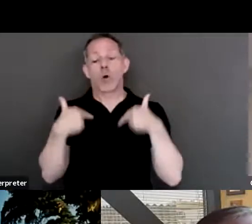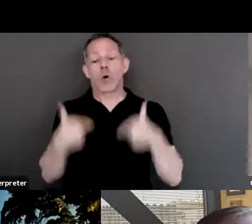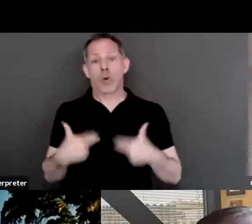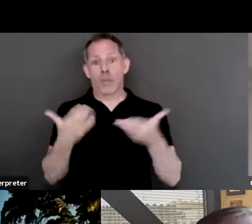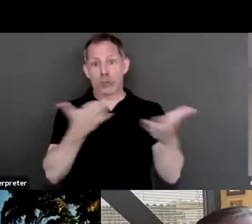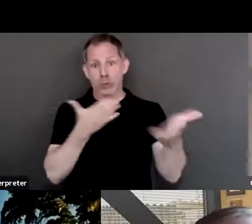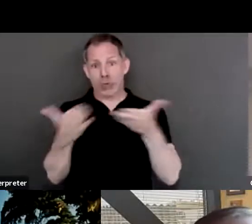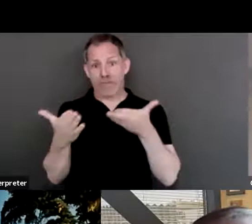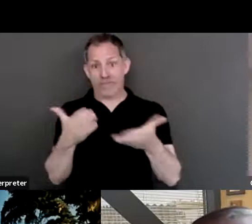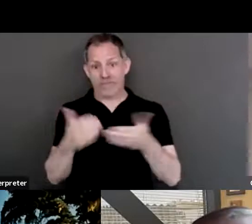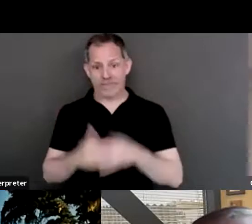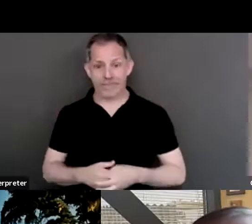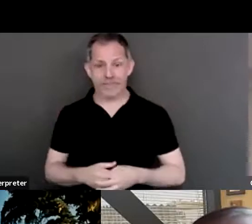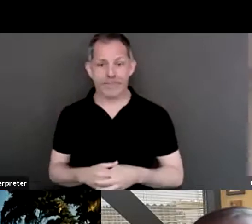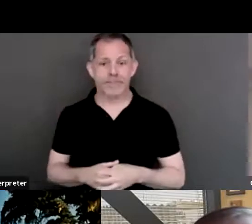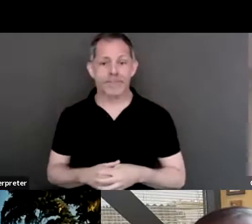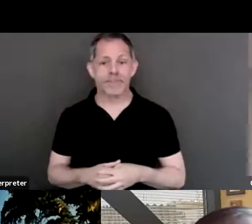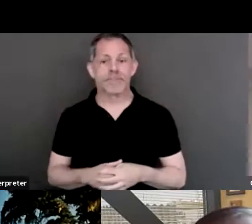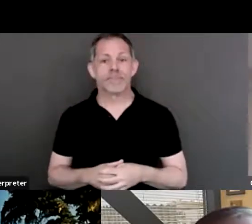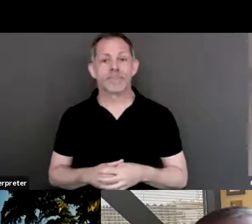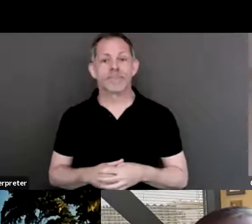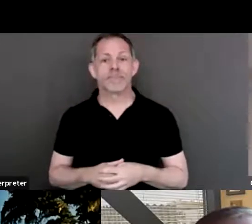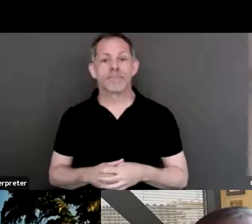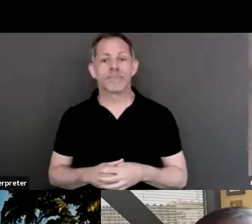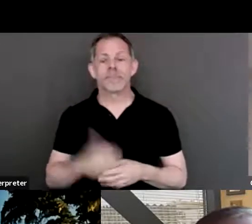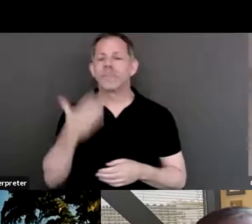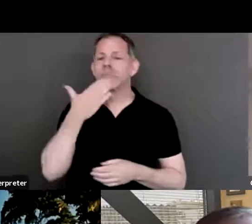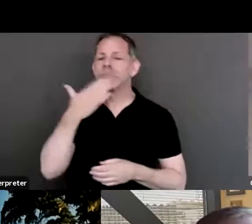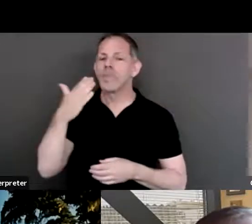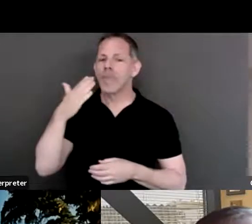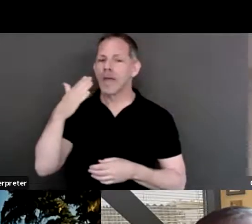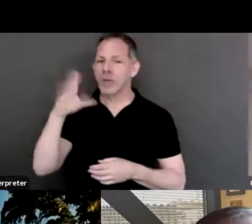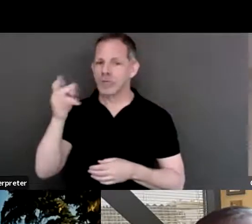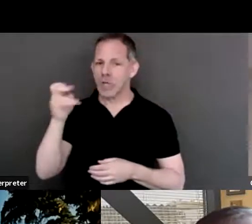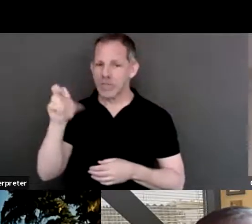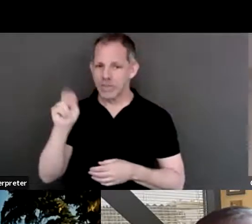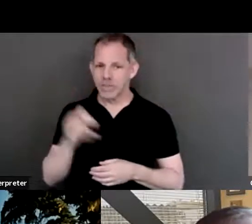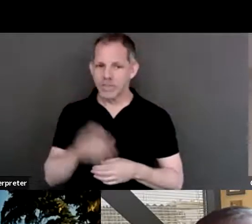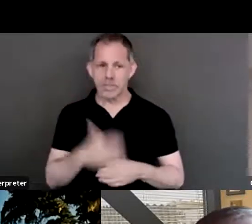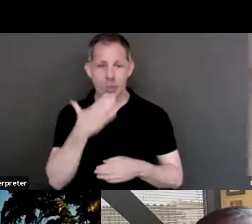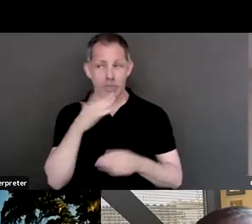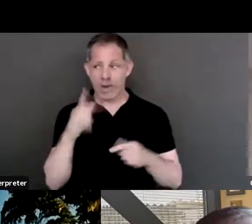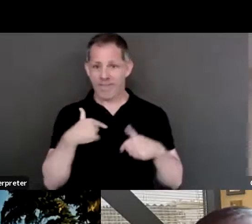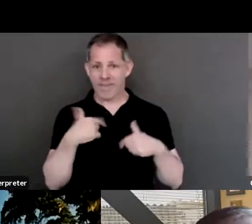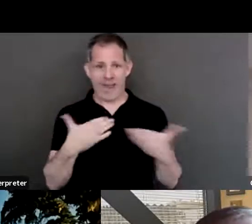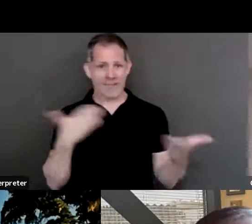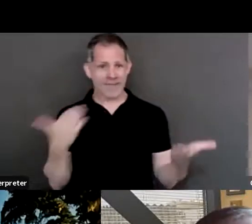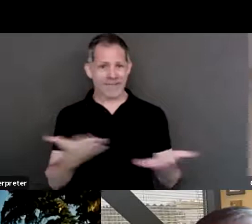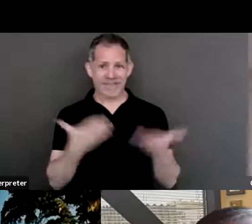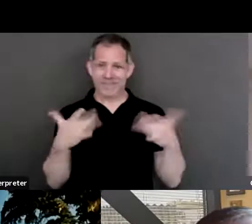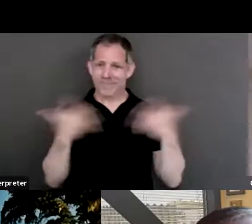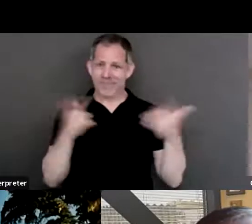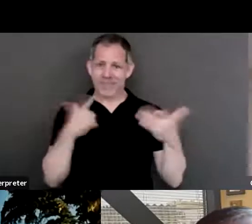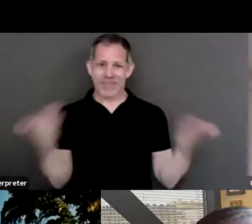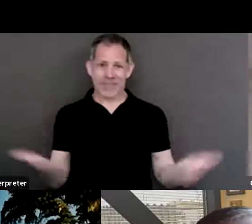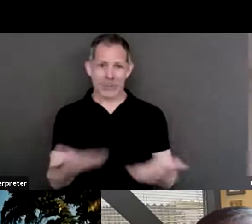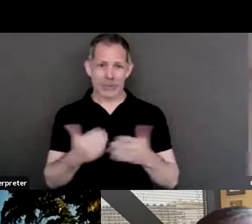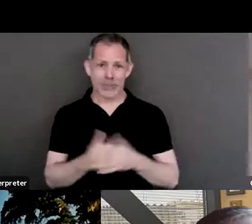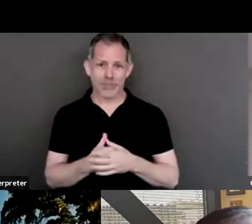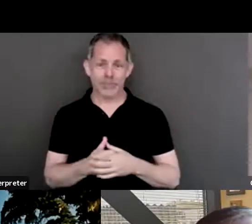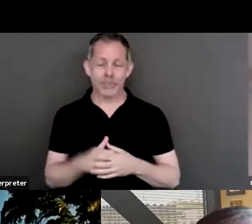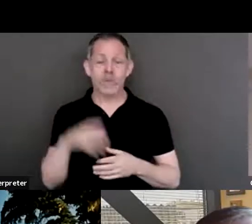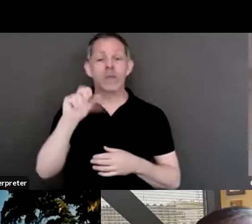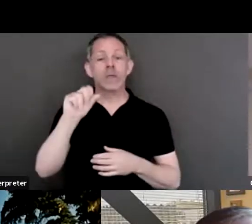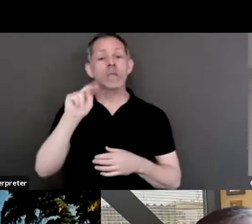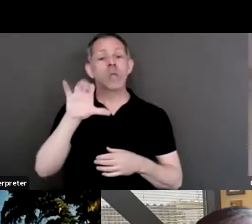Thanks, Jason. Good morning. Happy to be here. Snohomish County Human Services, we're getting ready to launch our annual